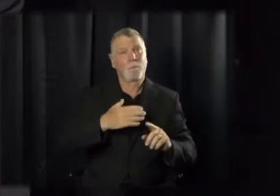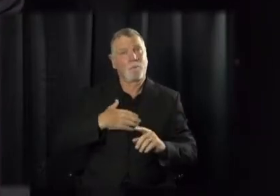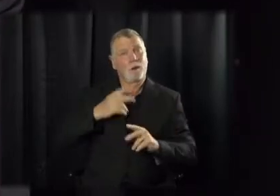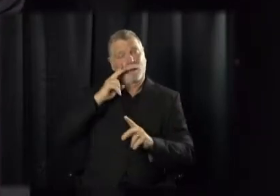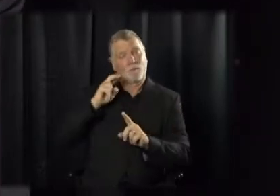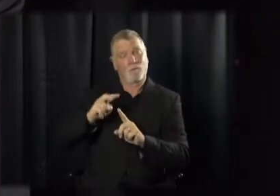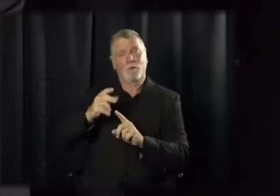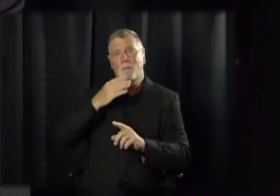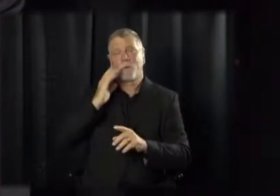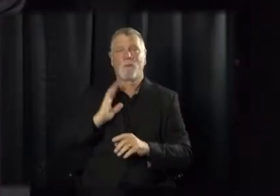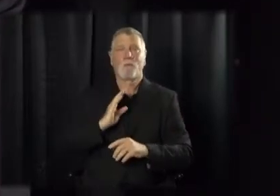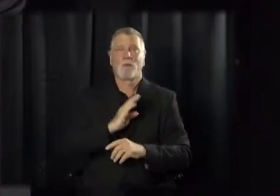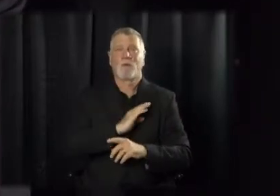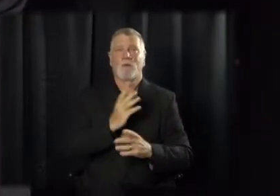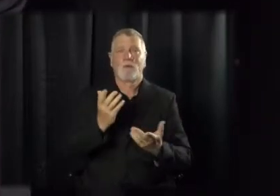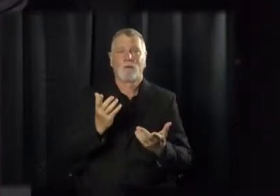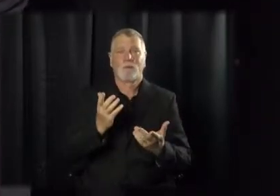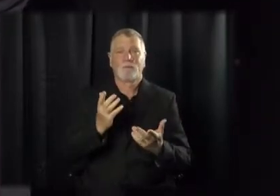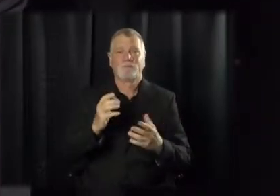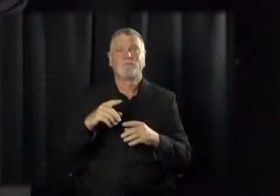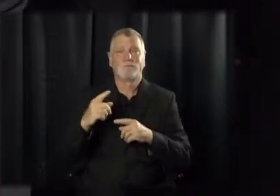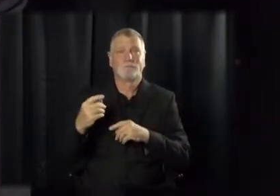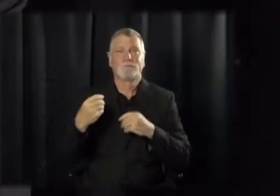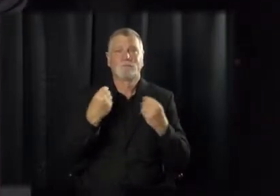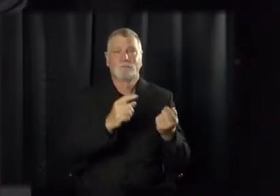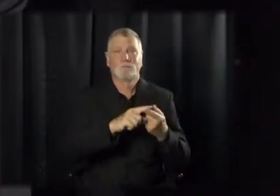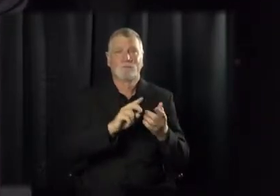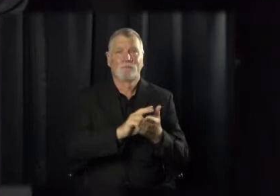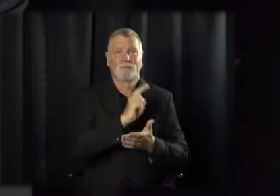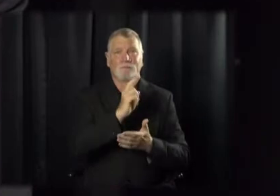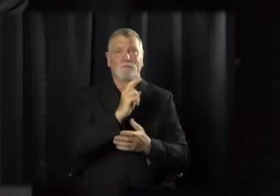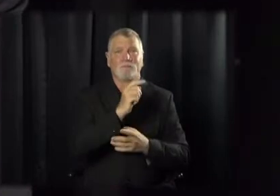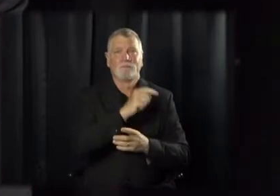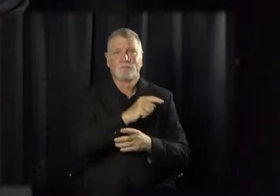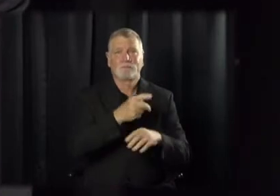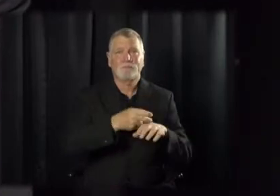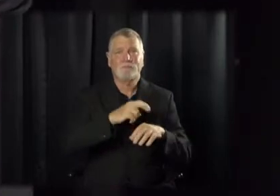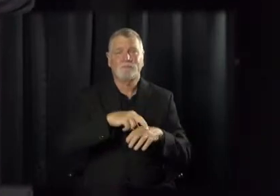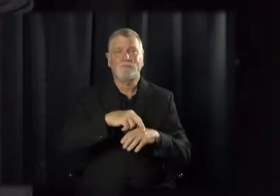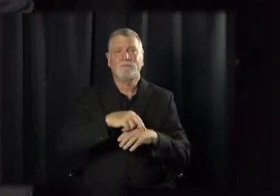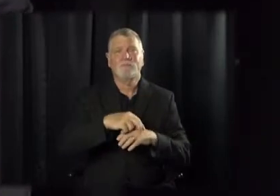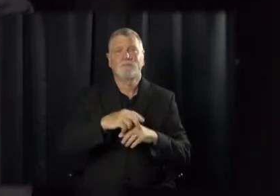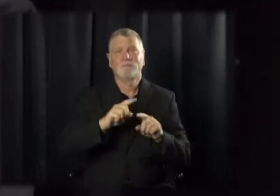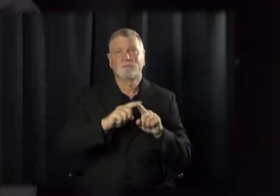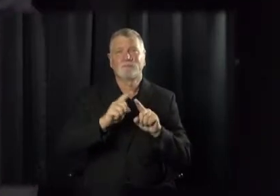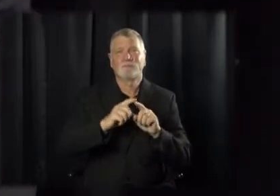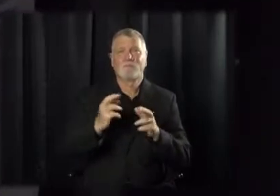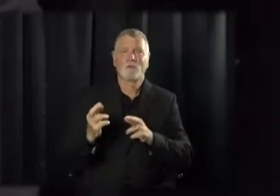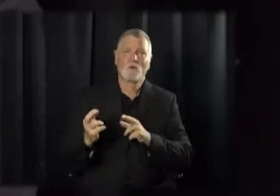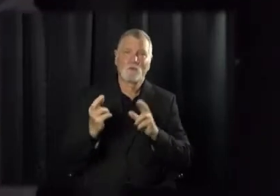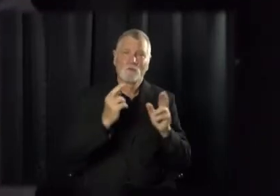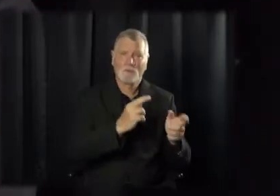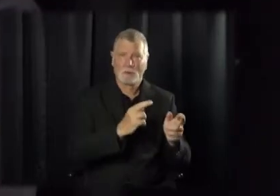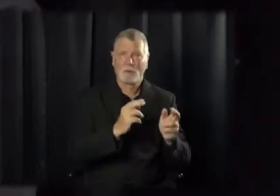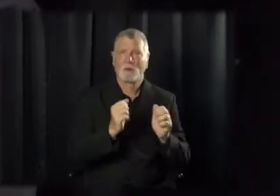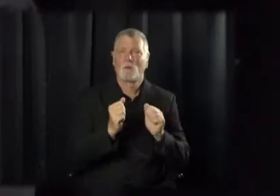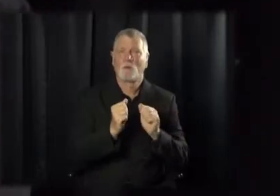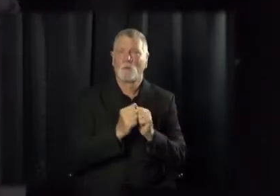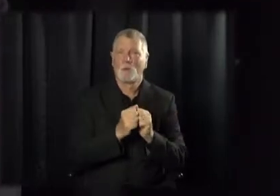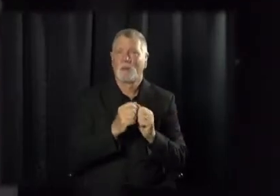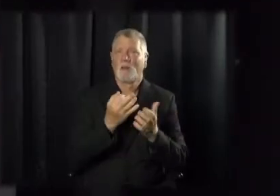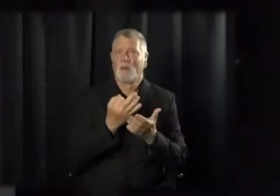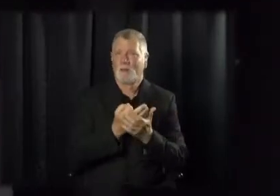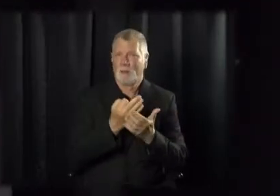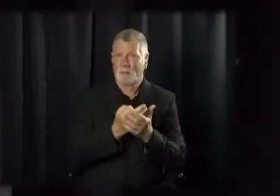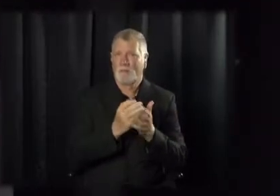for the board would be to give the University of Puerto Rico a series of recommendations along the lines that the